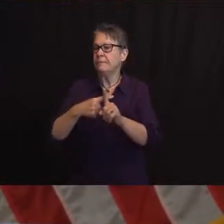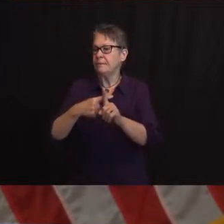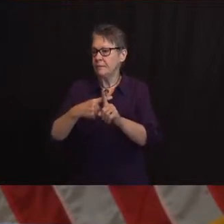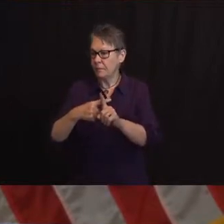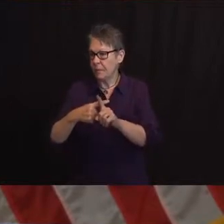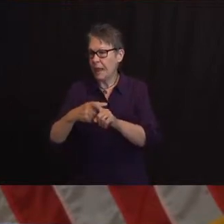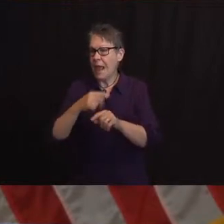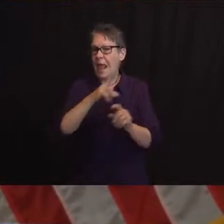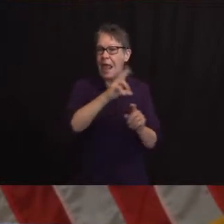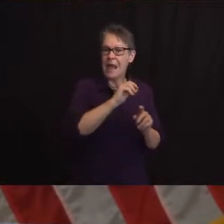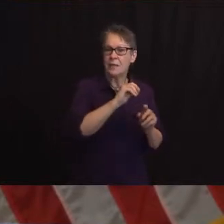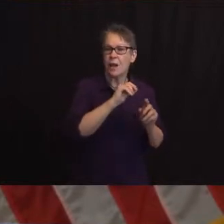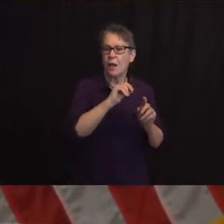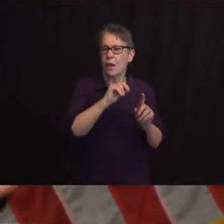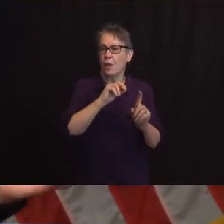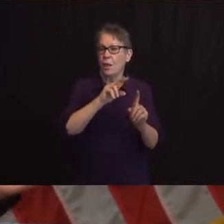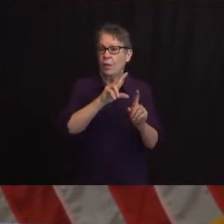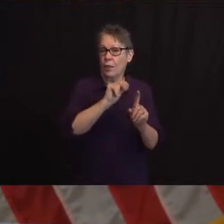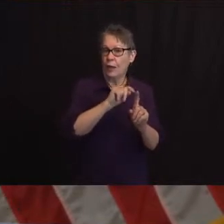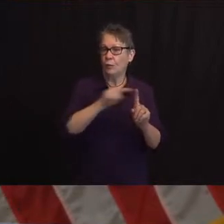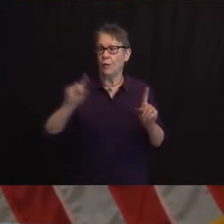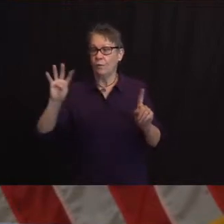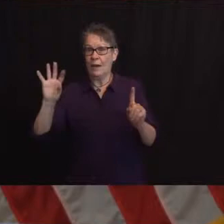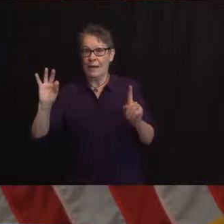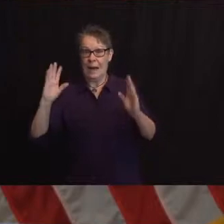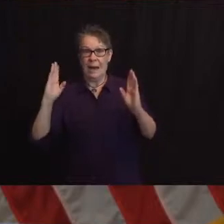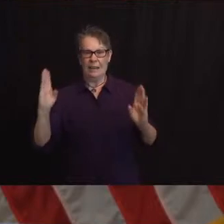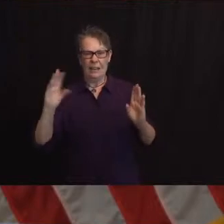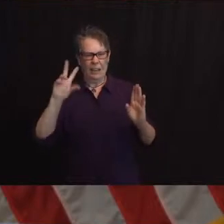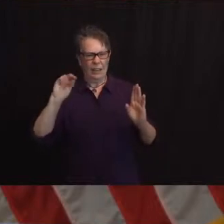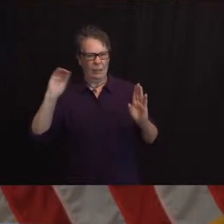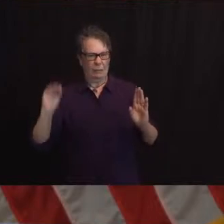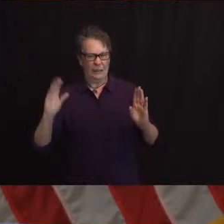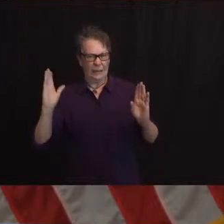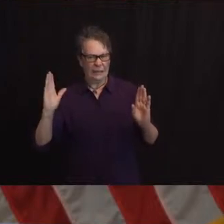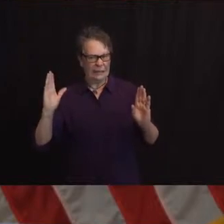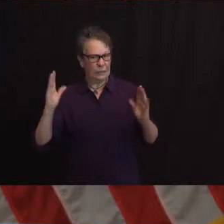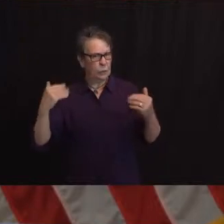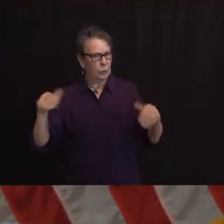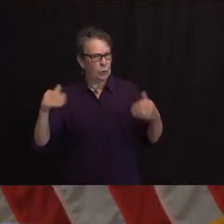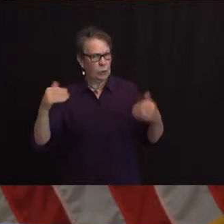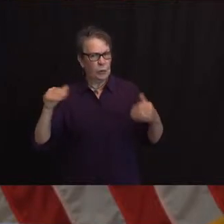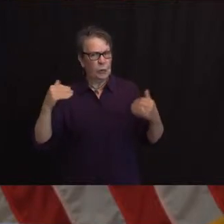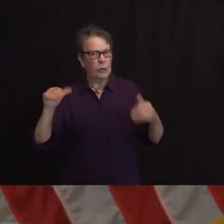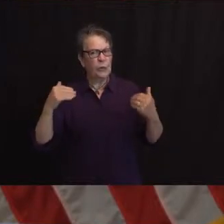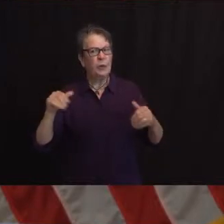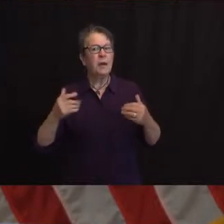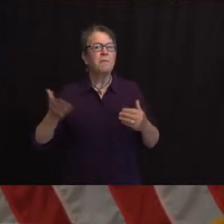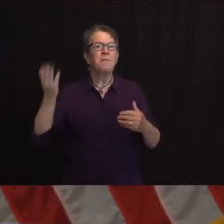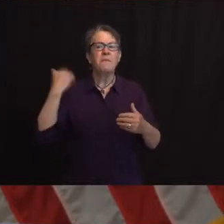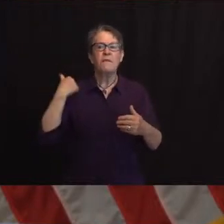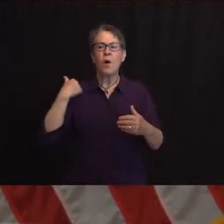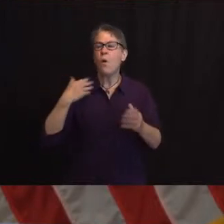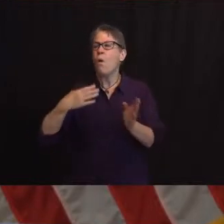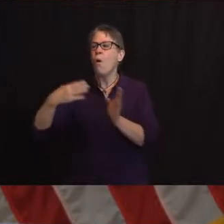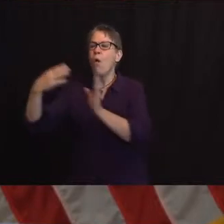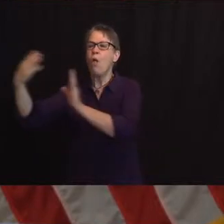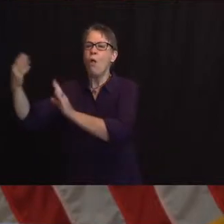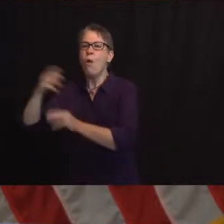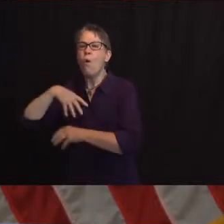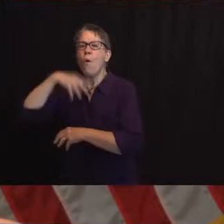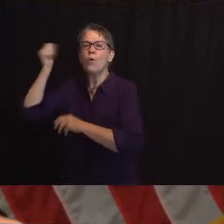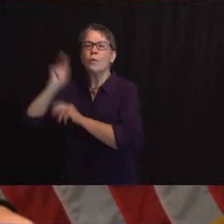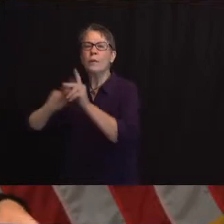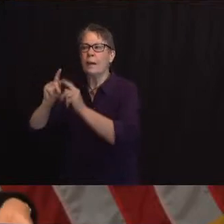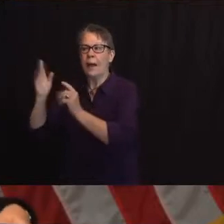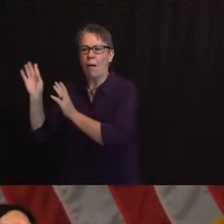49 age range, just to kind of give you a sense of what the commissioner was saying, that we're shifting toward younger demographics. So that's kind of the majority